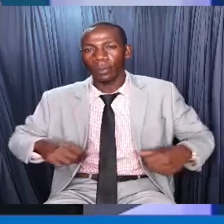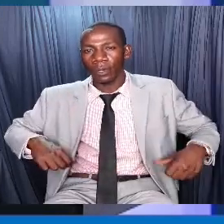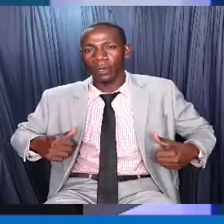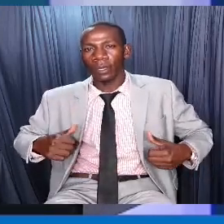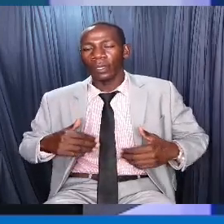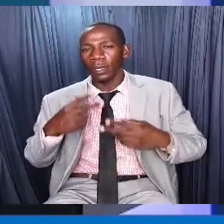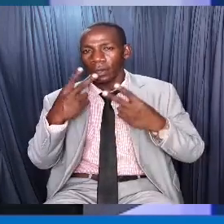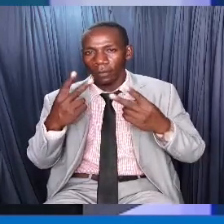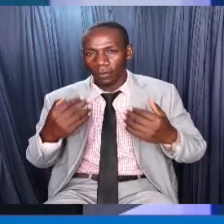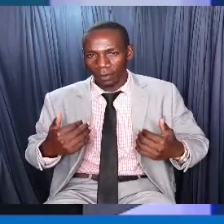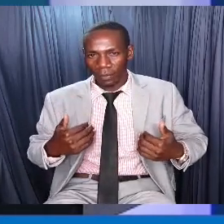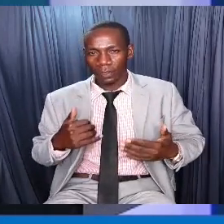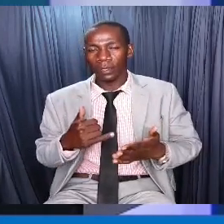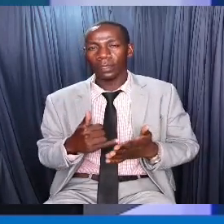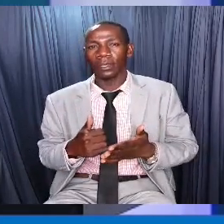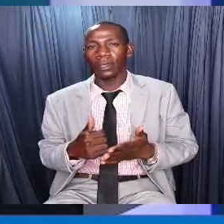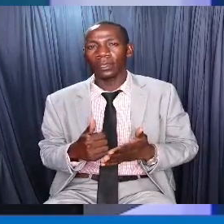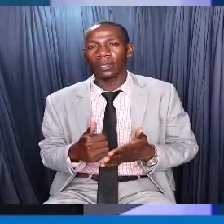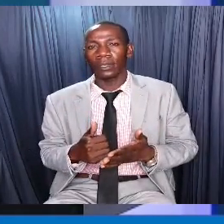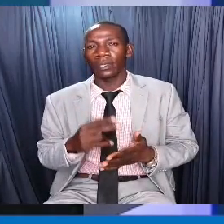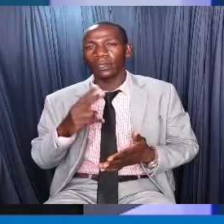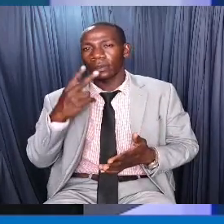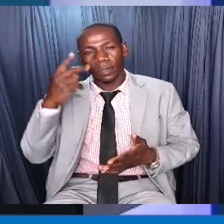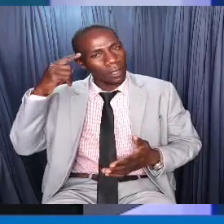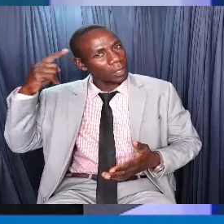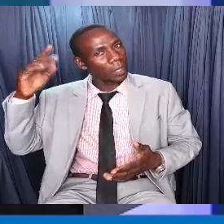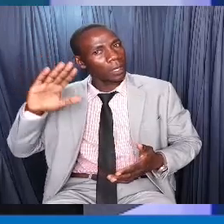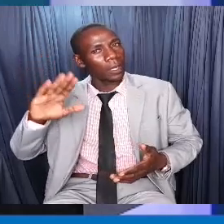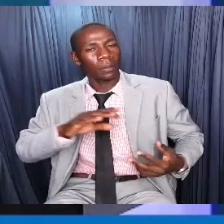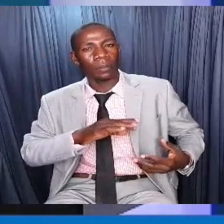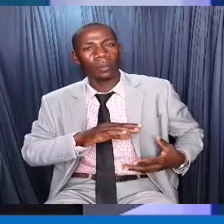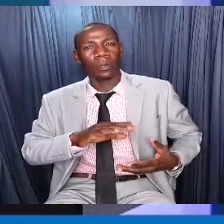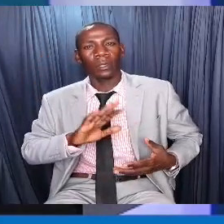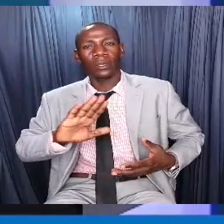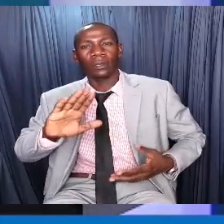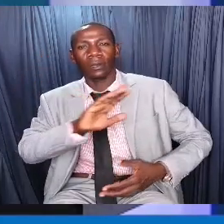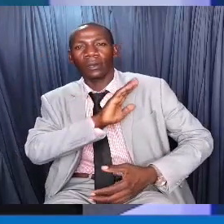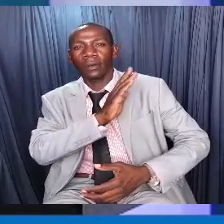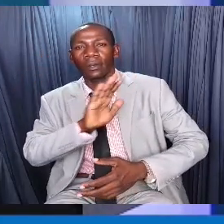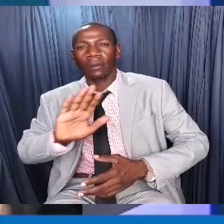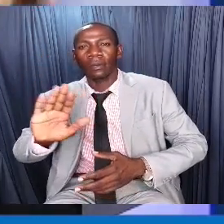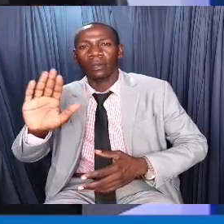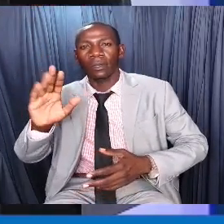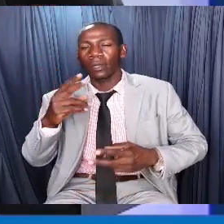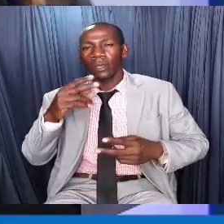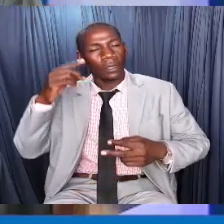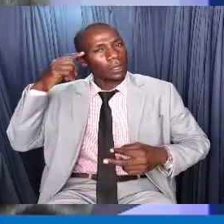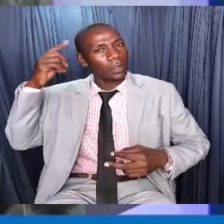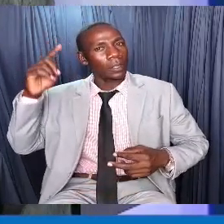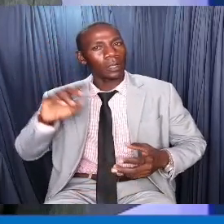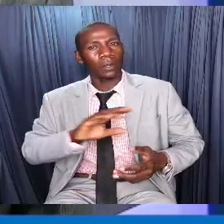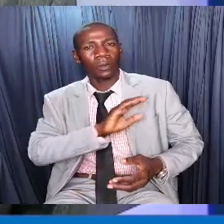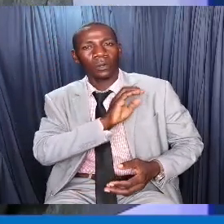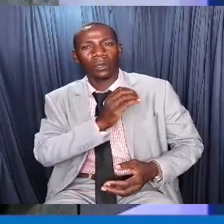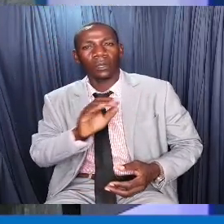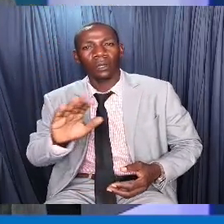Akisha kuona amepata. Once he receives. Anaona ni uwezo wake. He feels its ability. Anaona ni nguvu zake. He feels it's his own ability. Anaona ni mamlaka yake. His